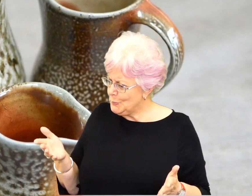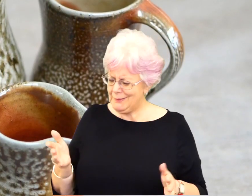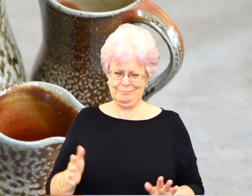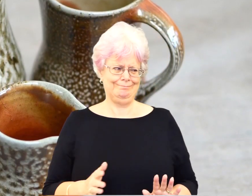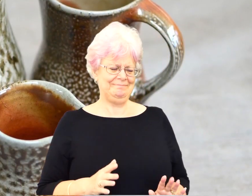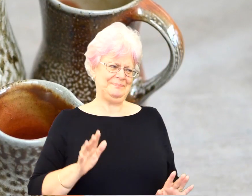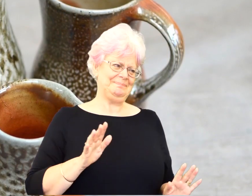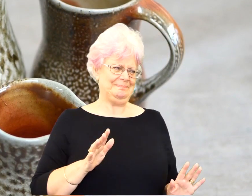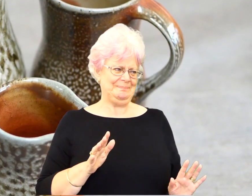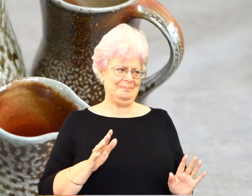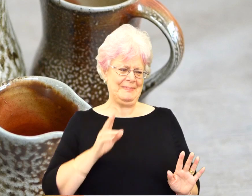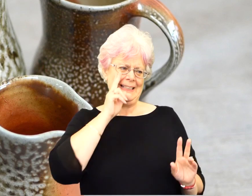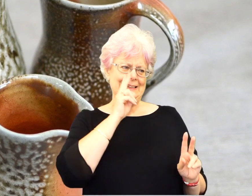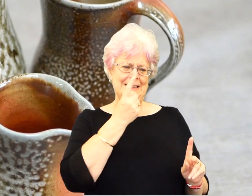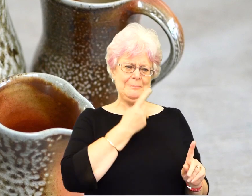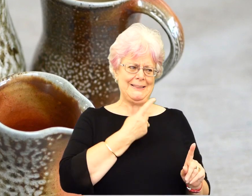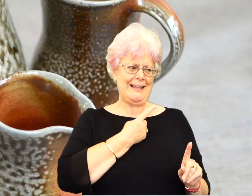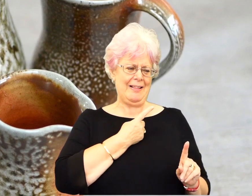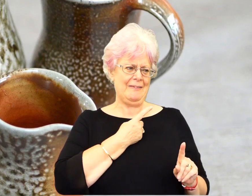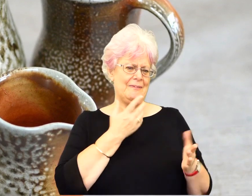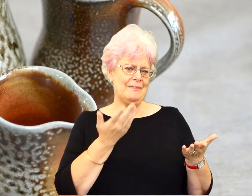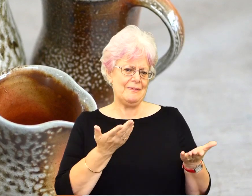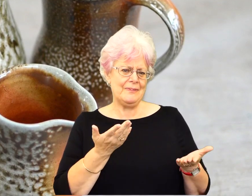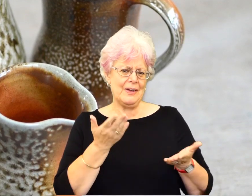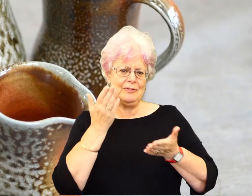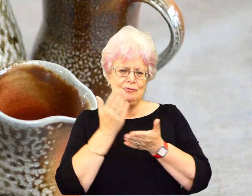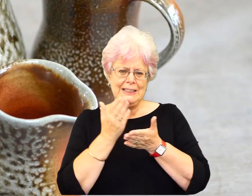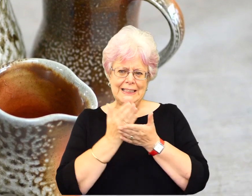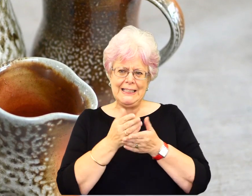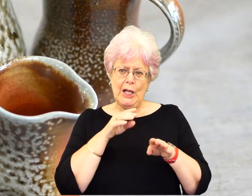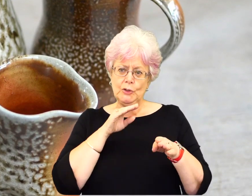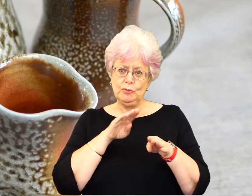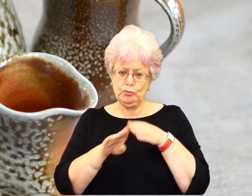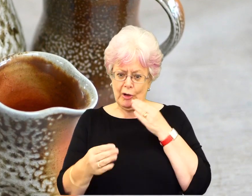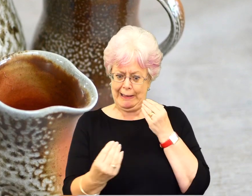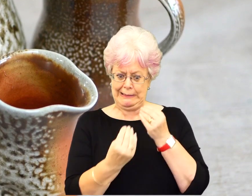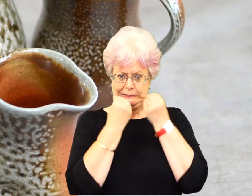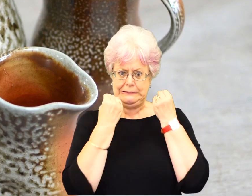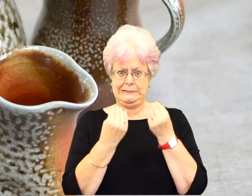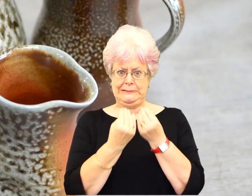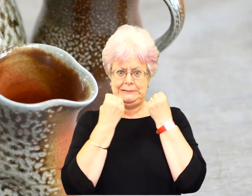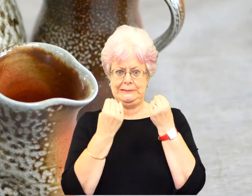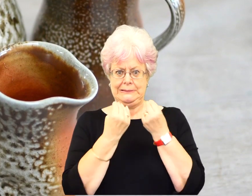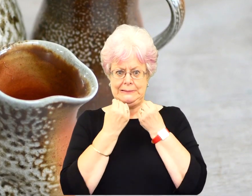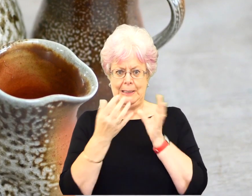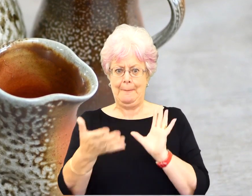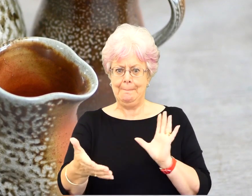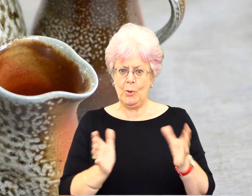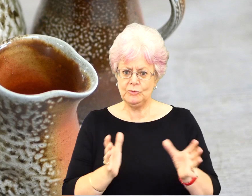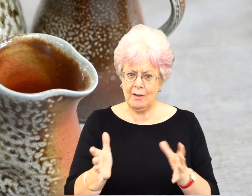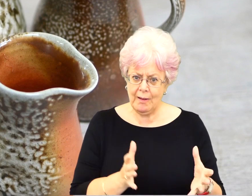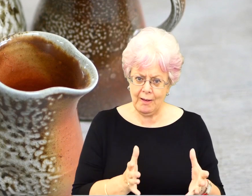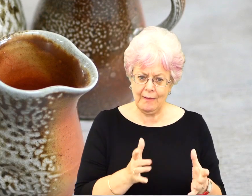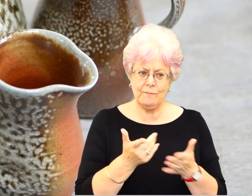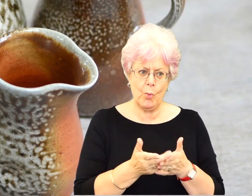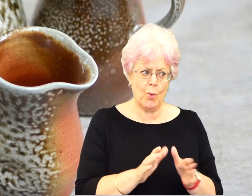see myself as a, I was sort of trained at the time of the production potter and making sort of series